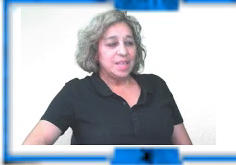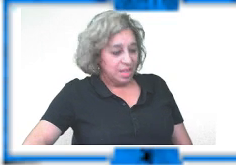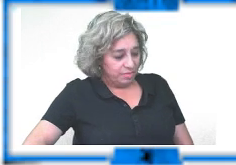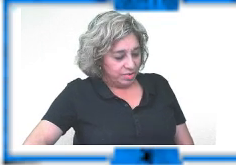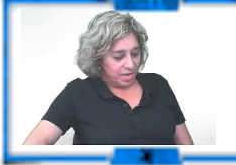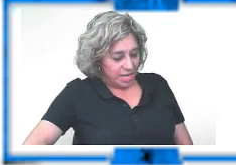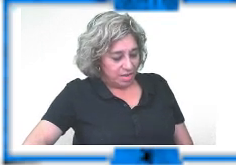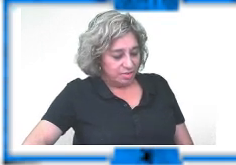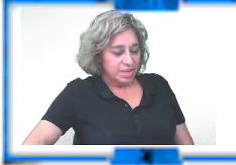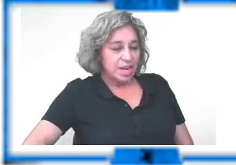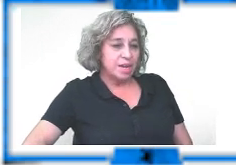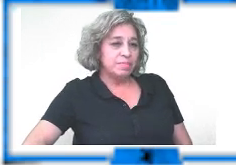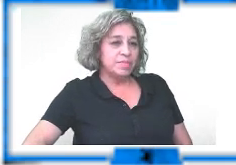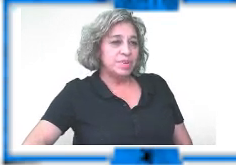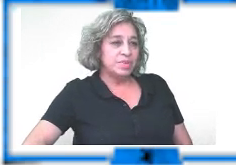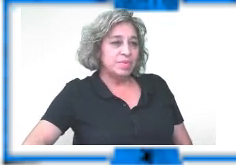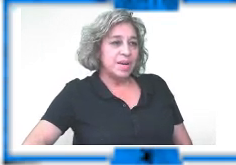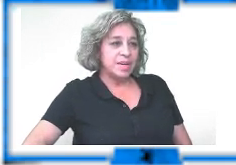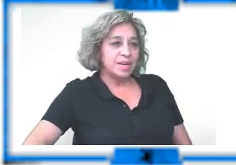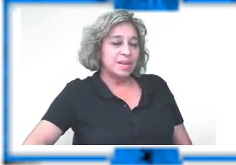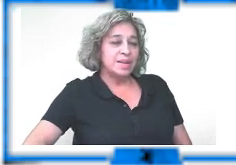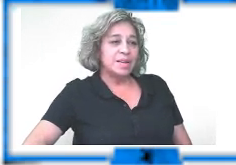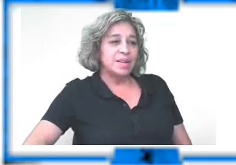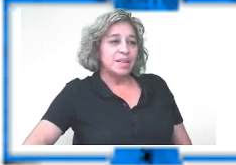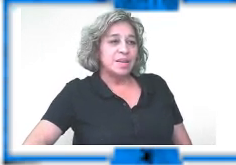And thank you for taking your time.